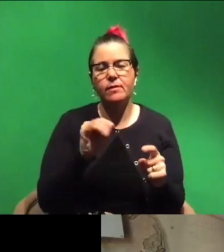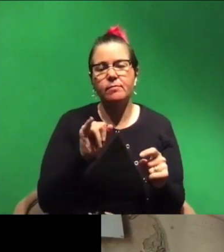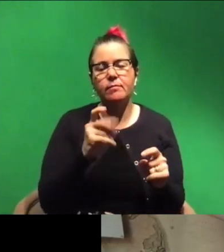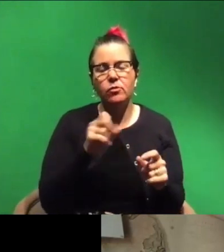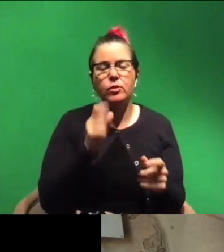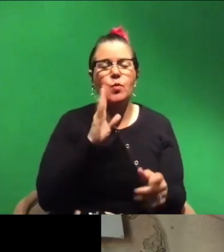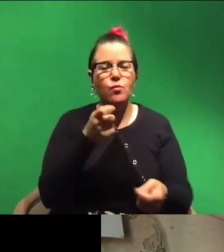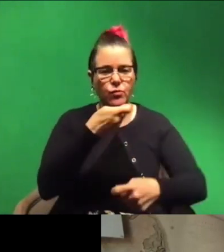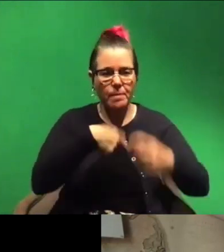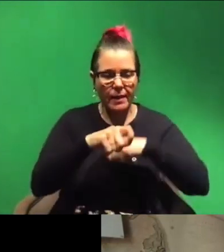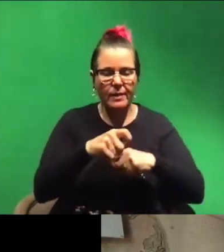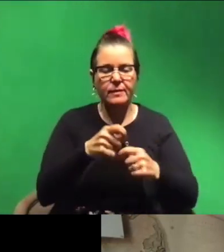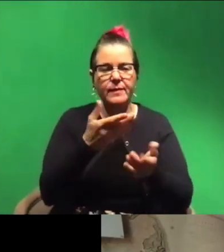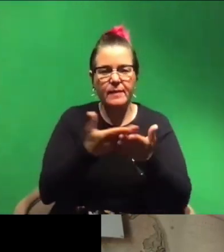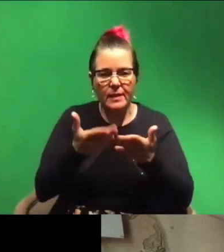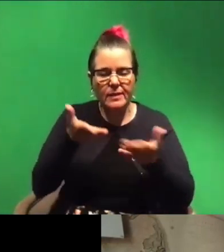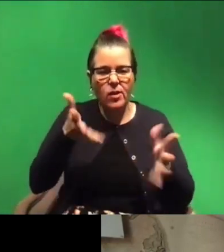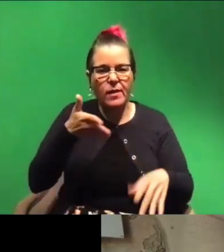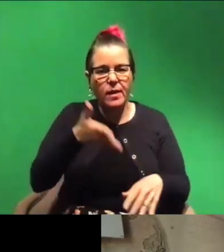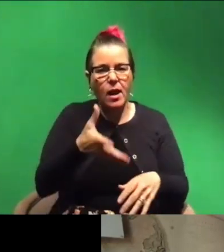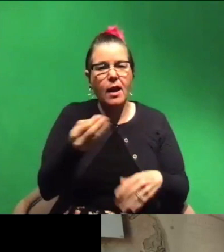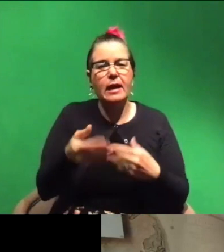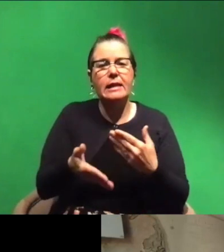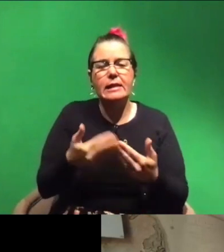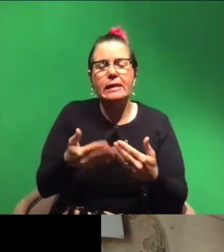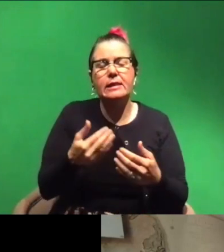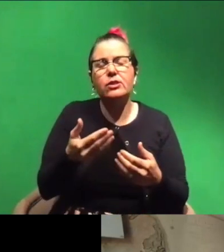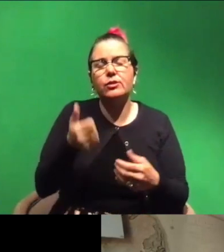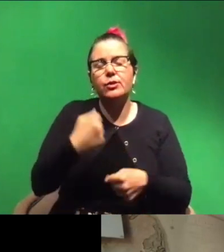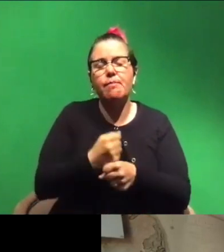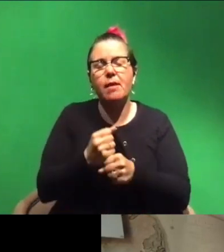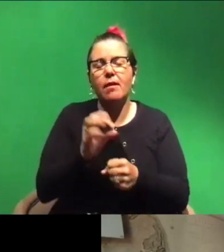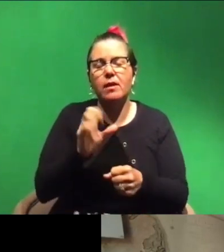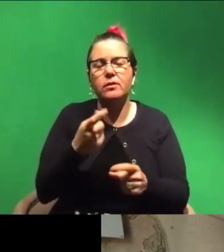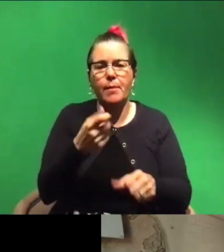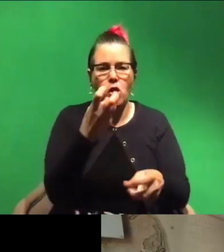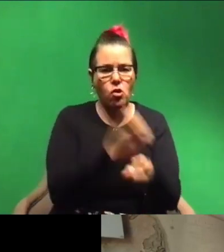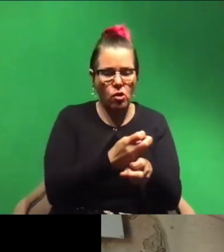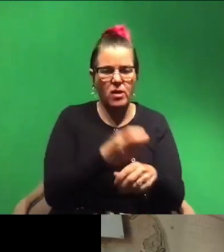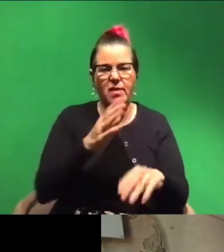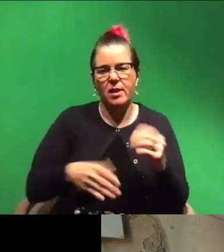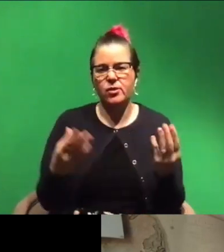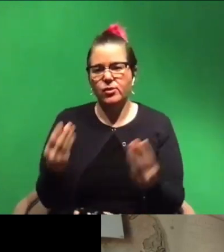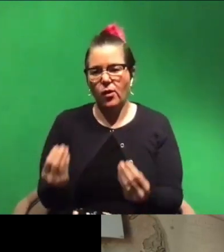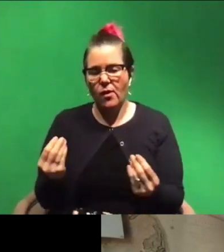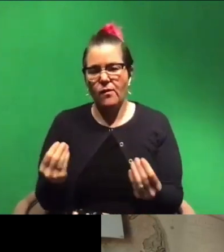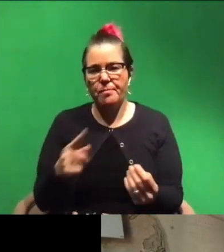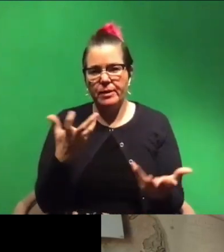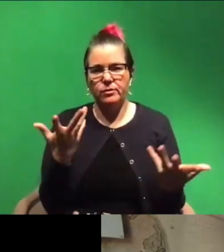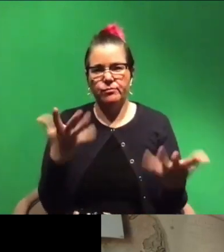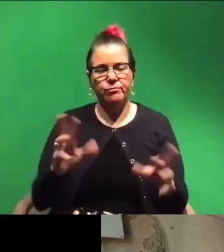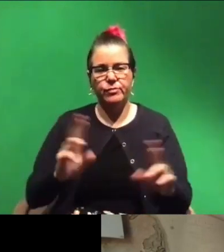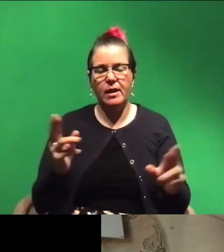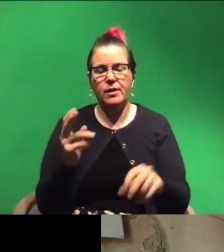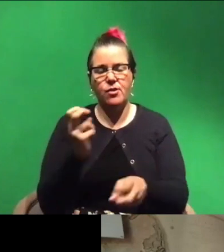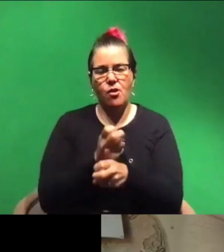replace that material that's there. And it's easier to make a fossil of something that's hard than something that's soft, because you've got that hard stuff that you'll preserve,